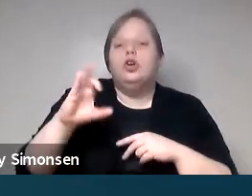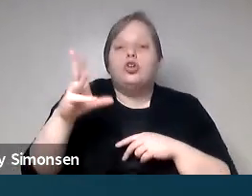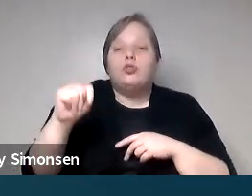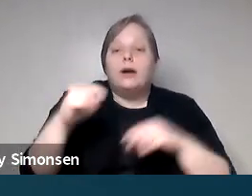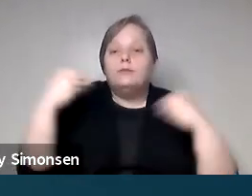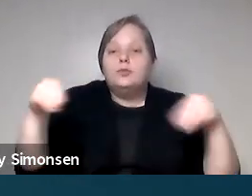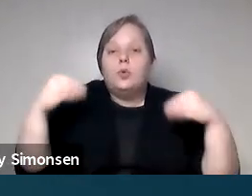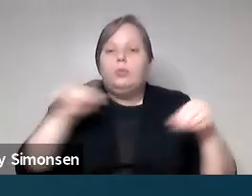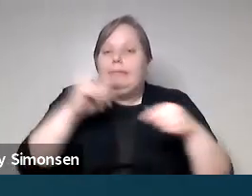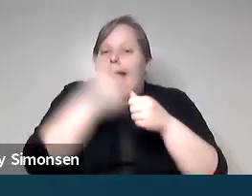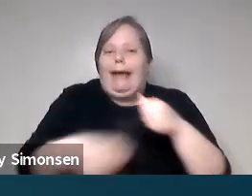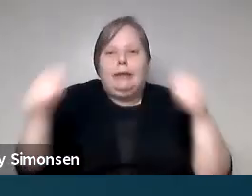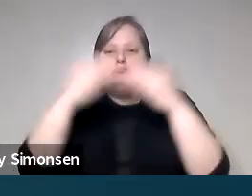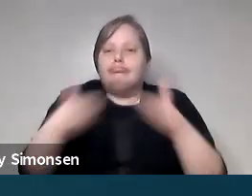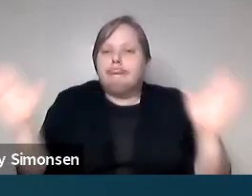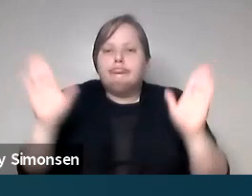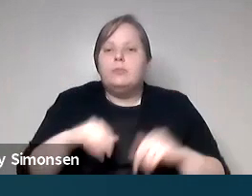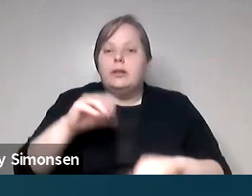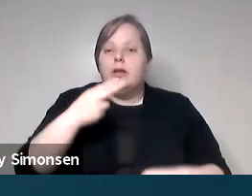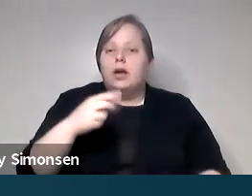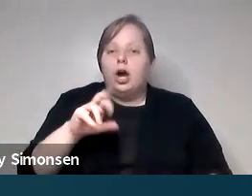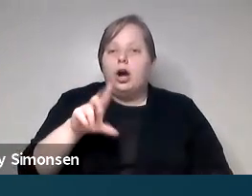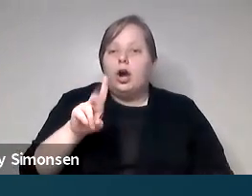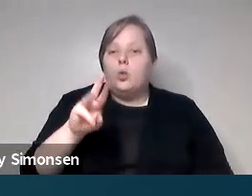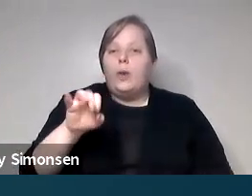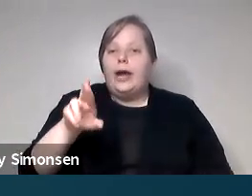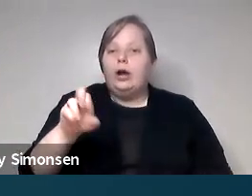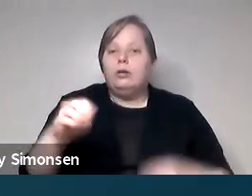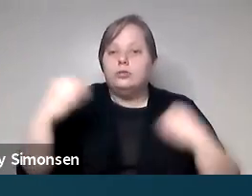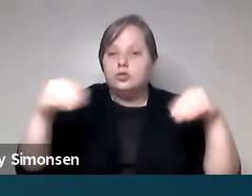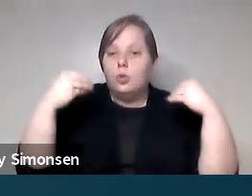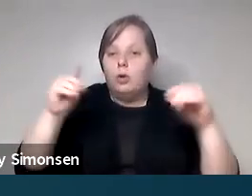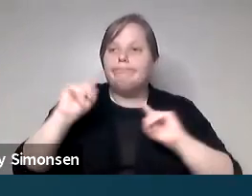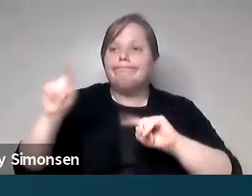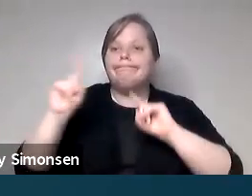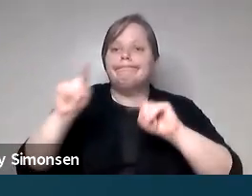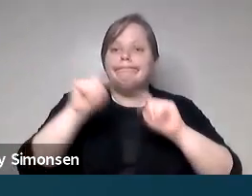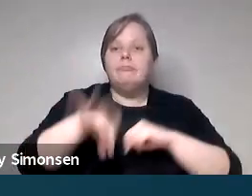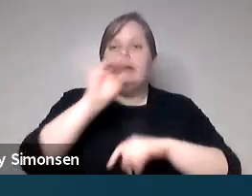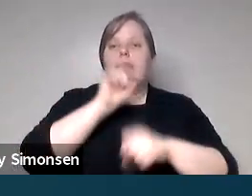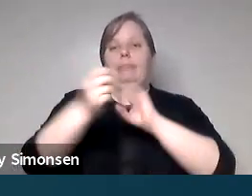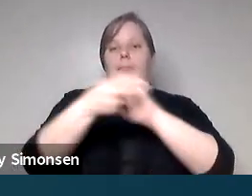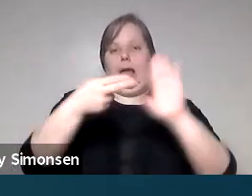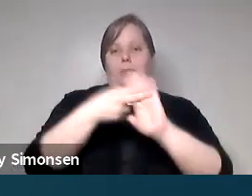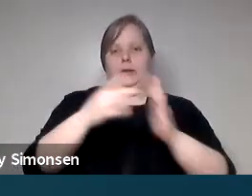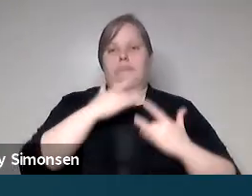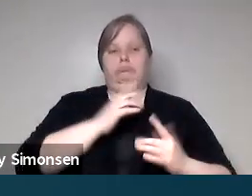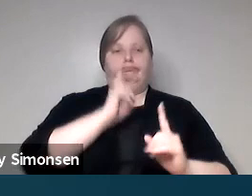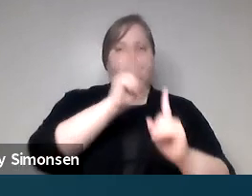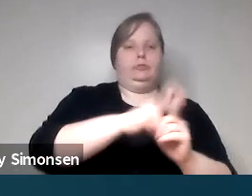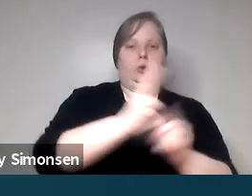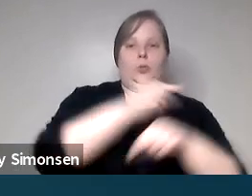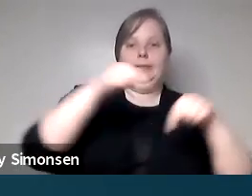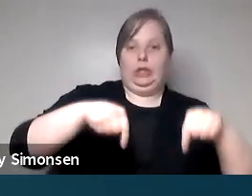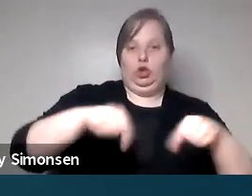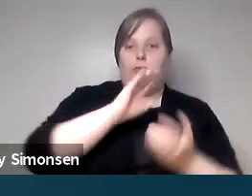just about anywhere, a hardware store, to find a lot of the labels that we do use here at the center,